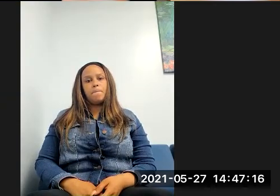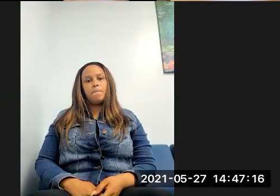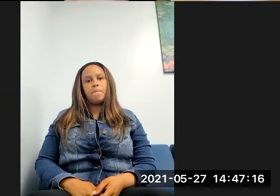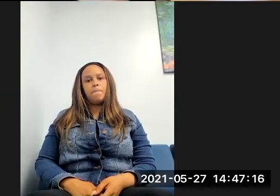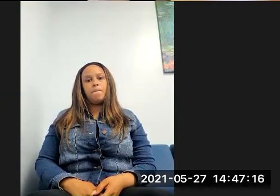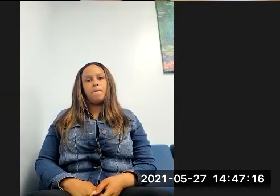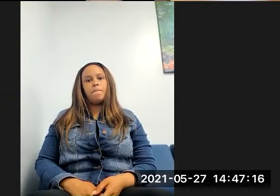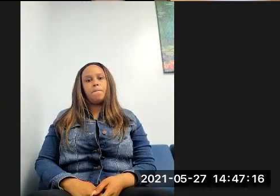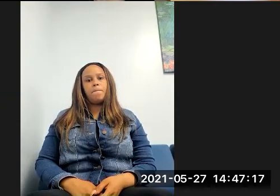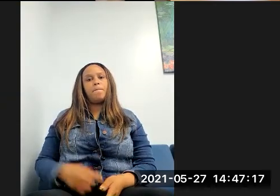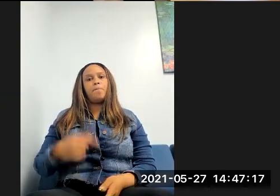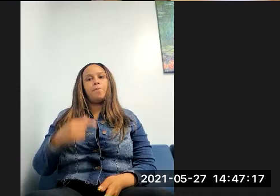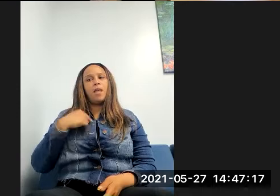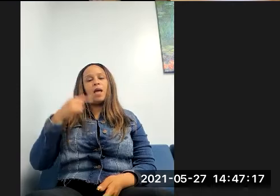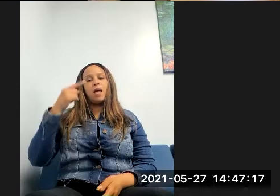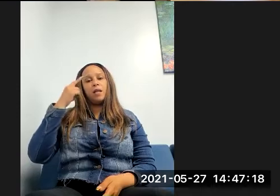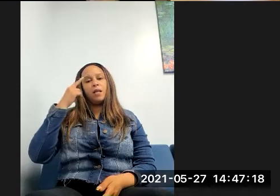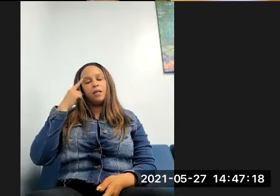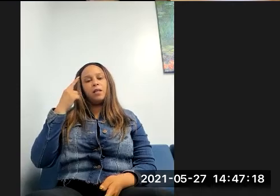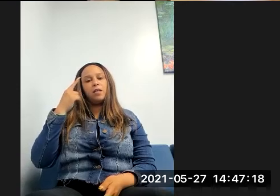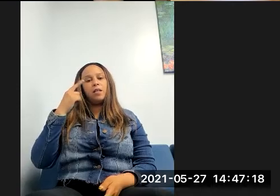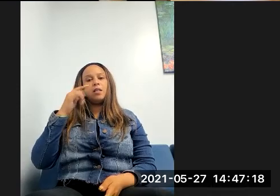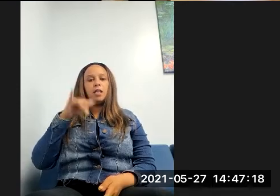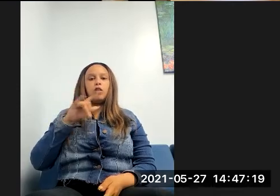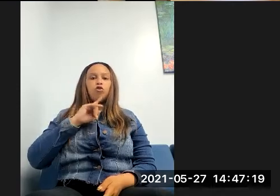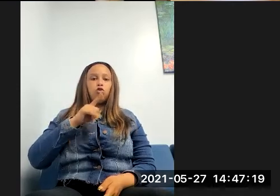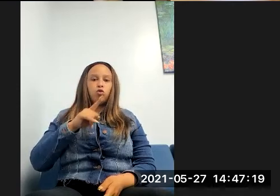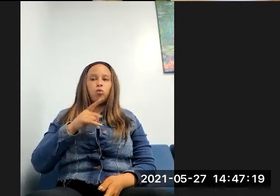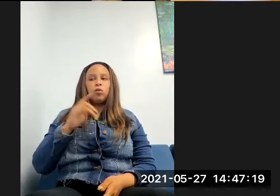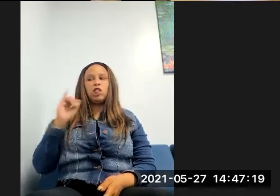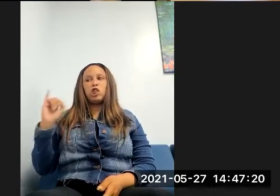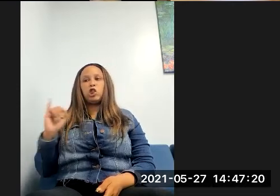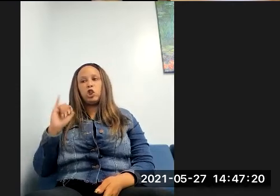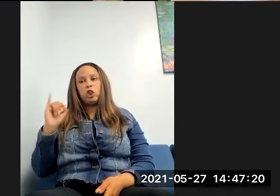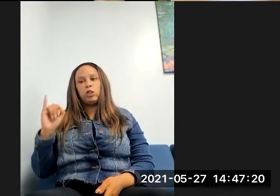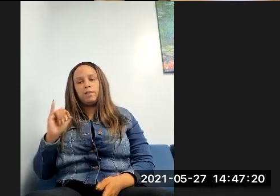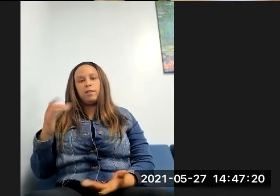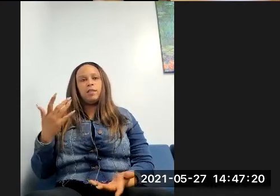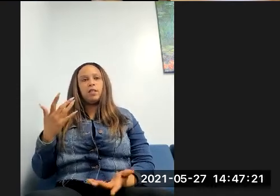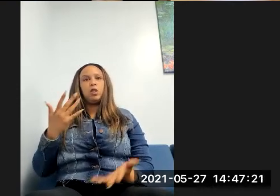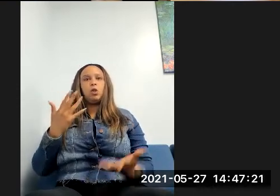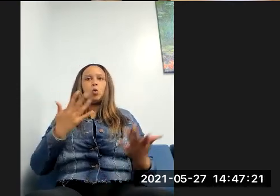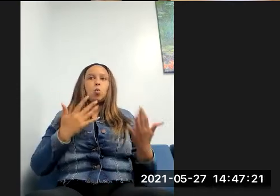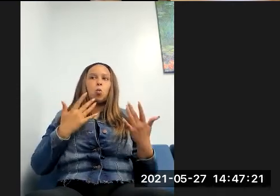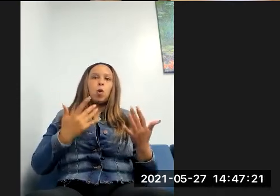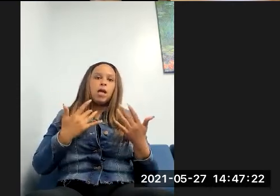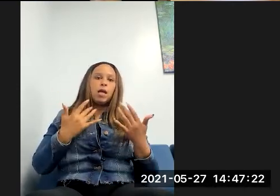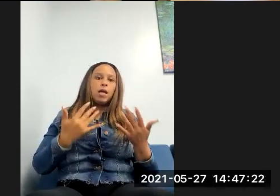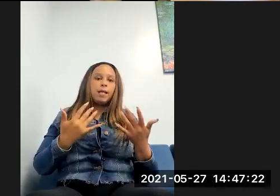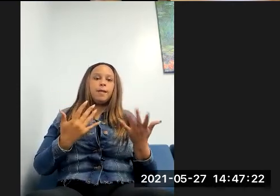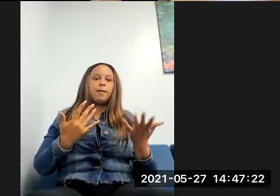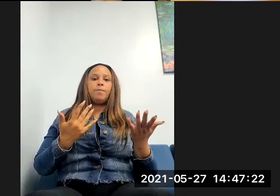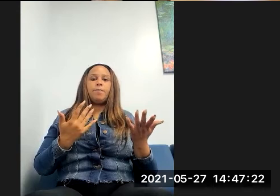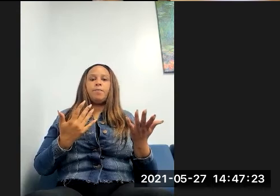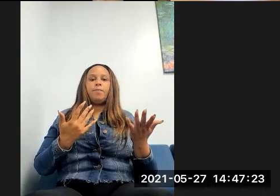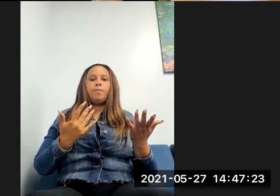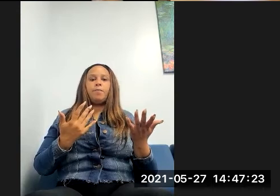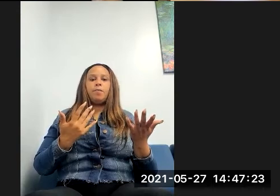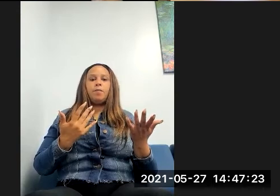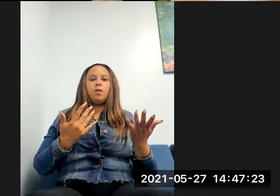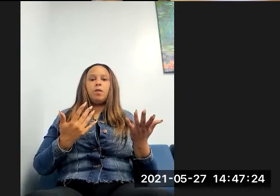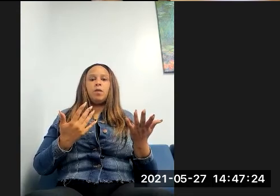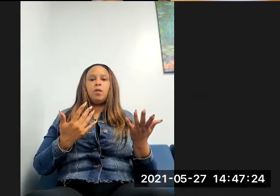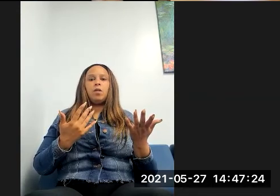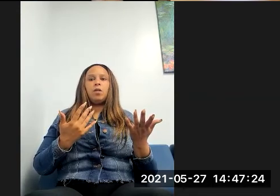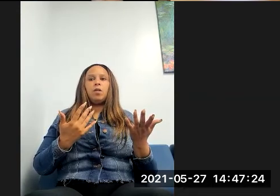mean, I think to one's ability, and it is true, like going through insurance and waiting, to get repairs or